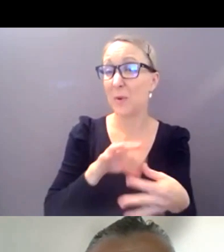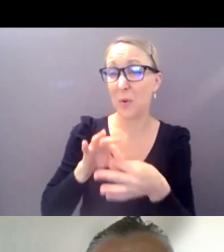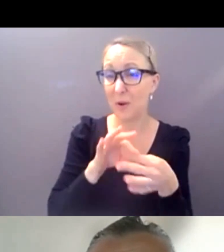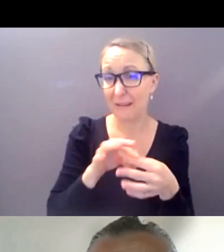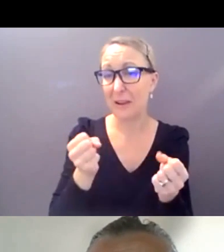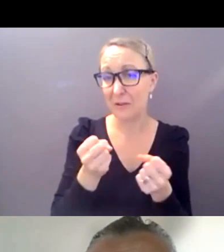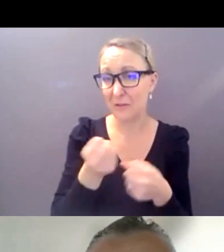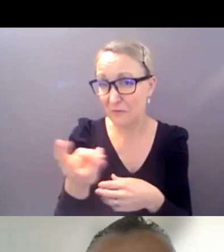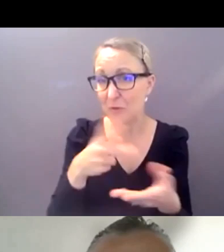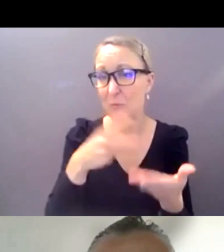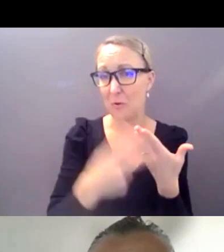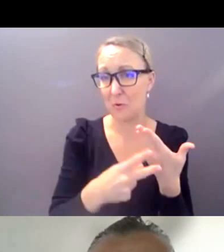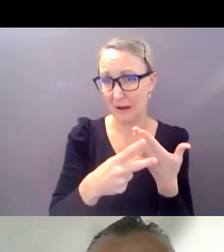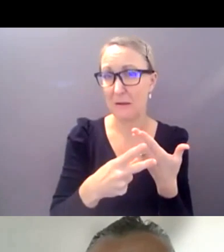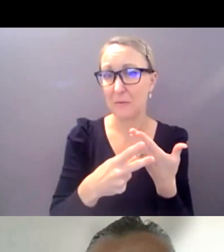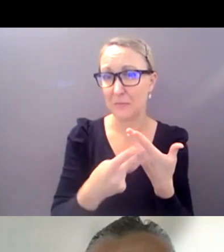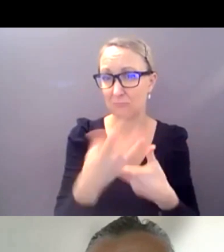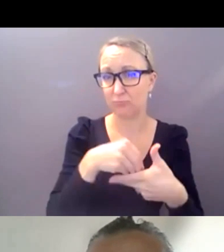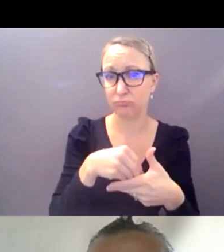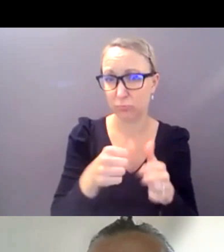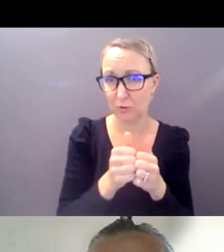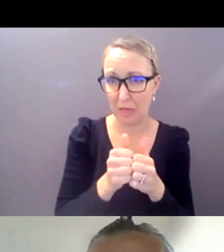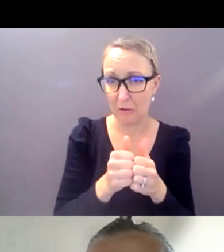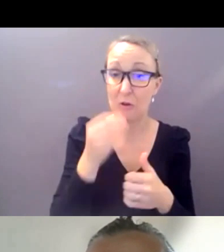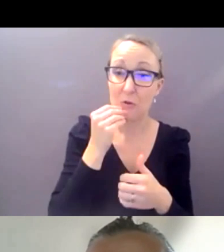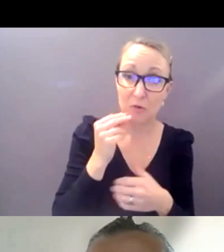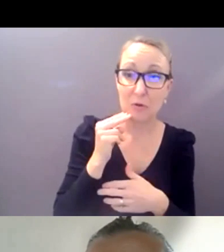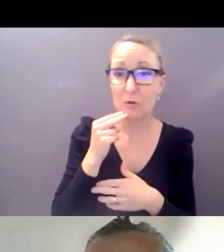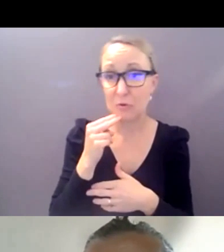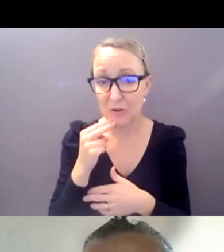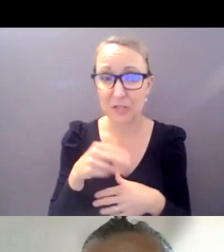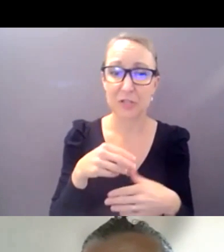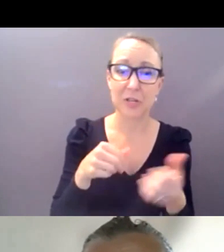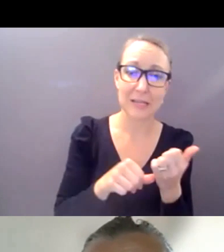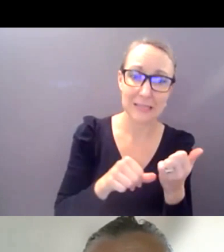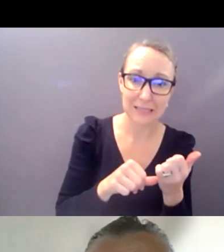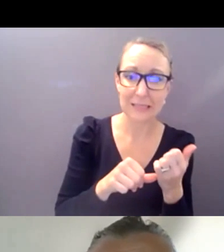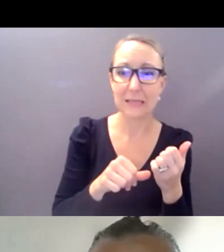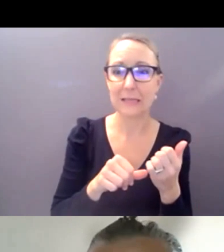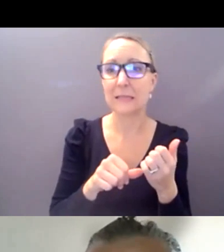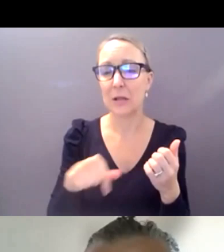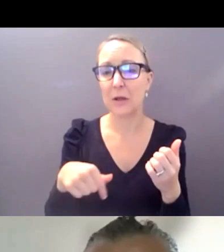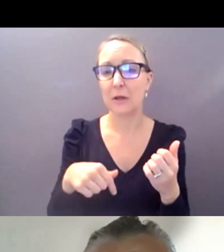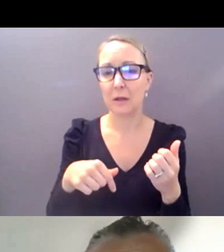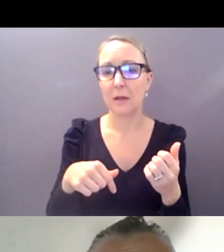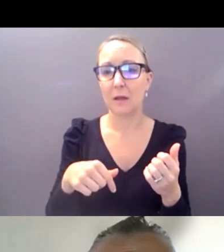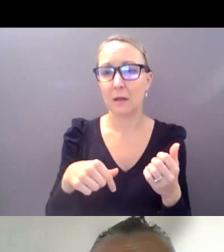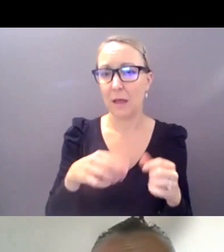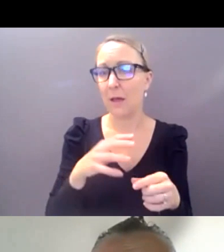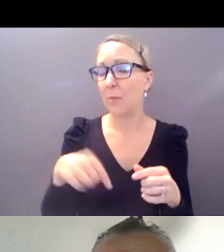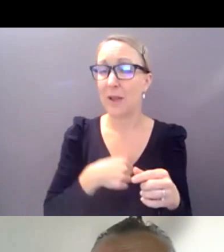programs, everything from food and nutrition and information and assistance line, our IHSS program, Adult Protective